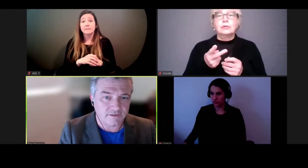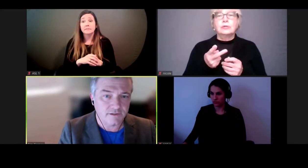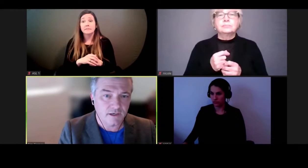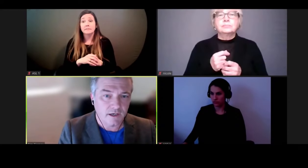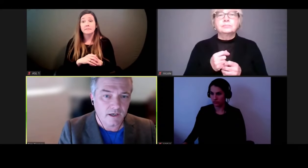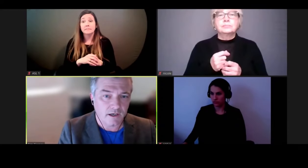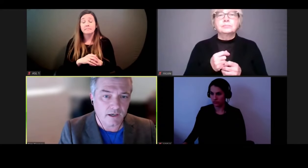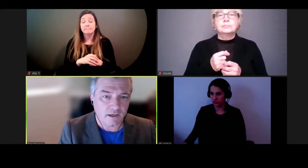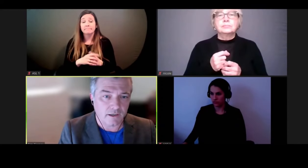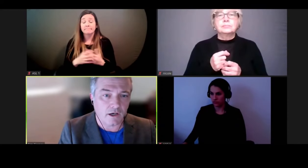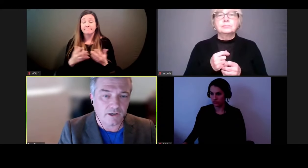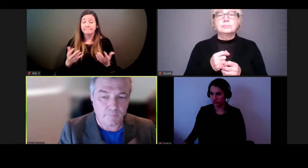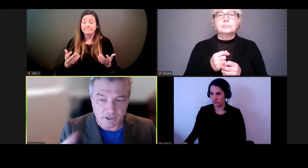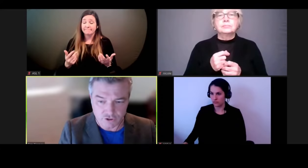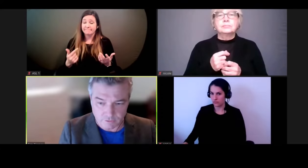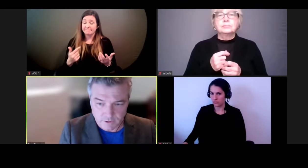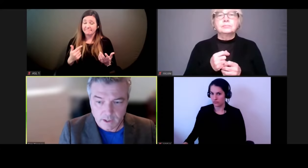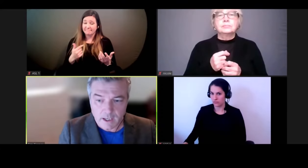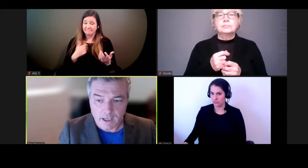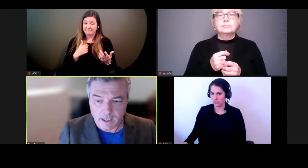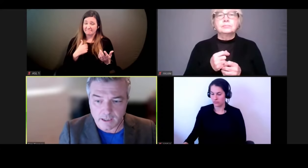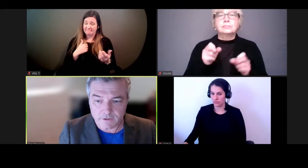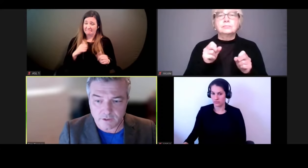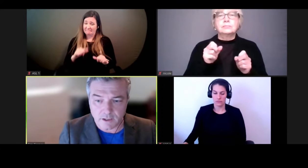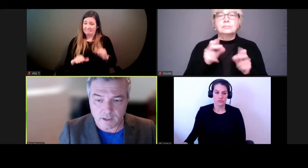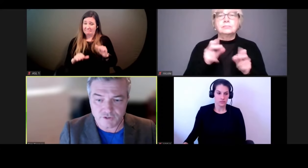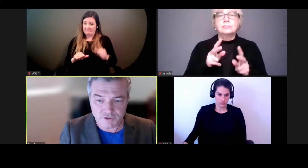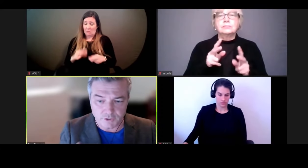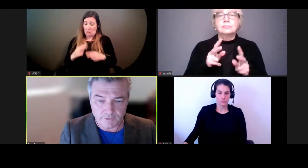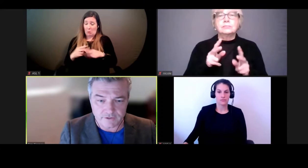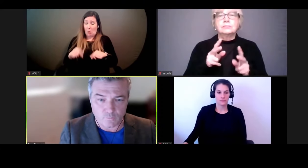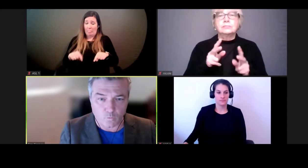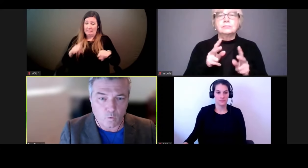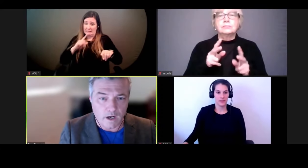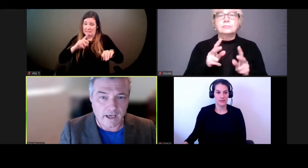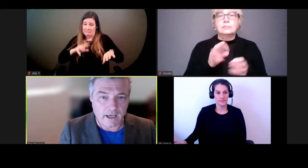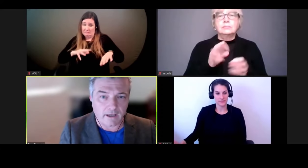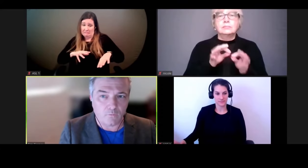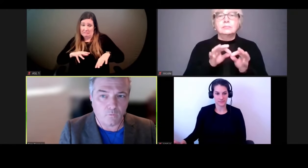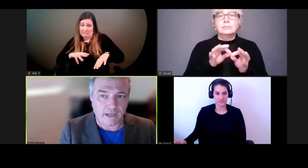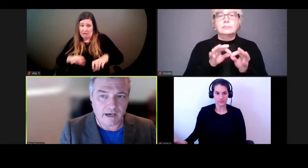this an occupation. And I'm just curious